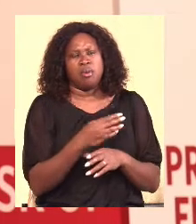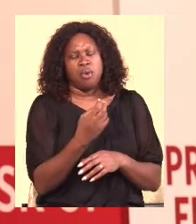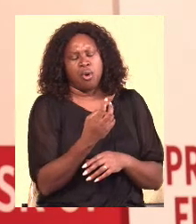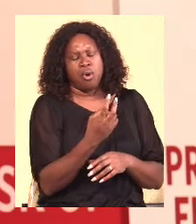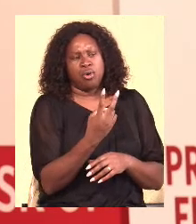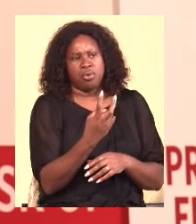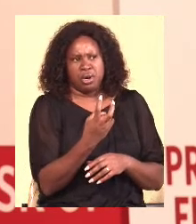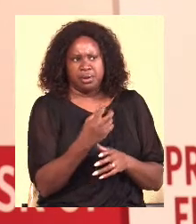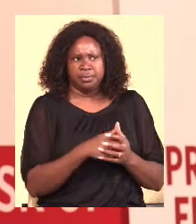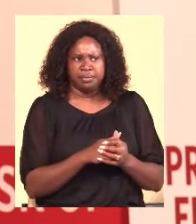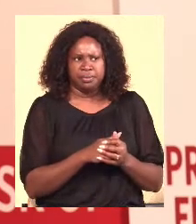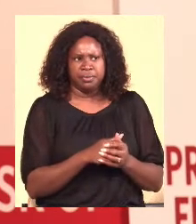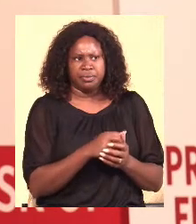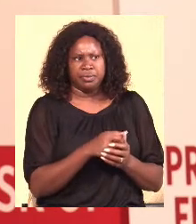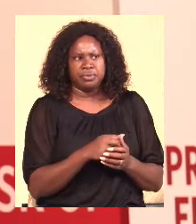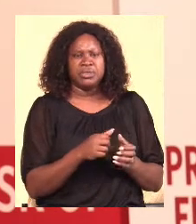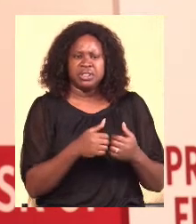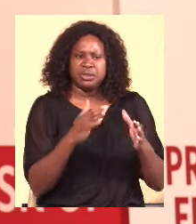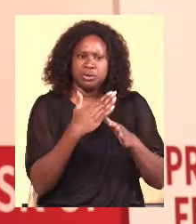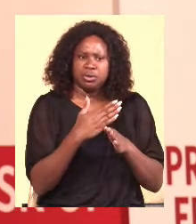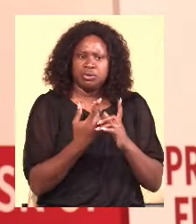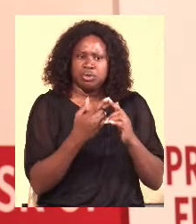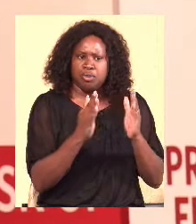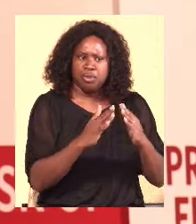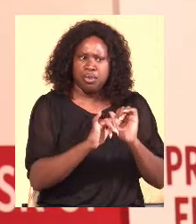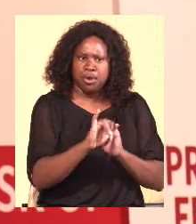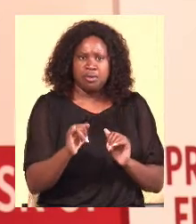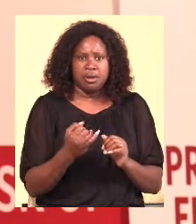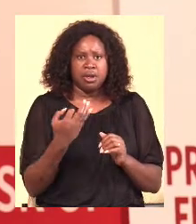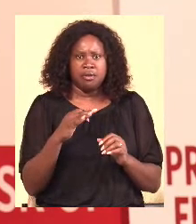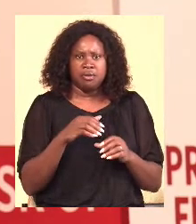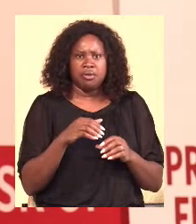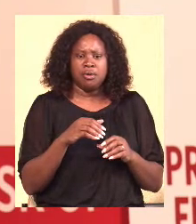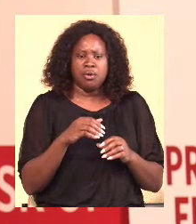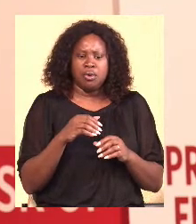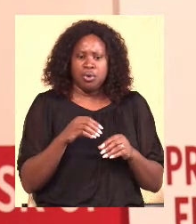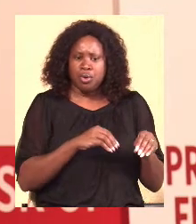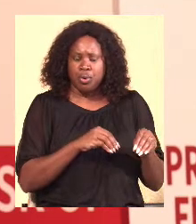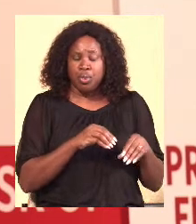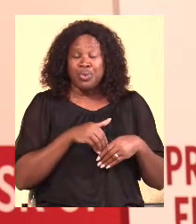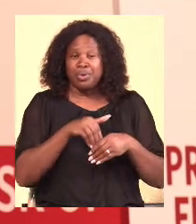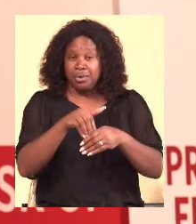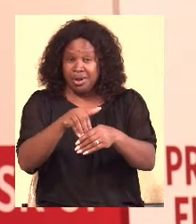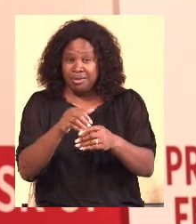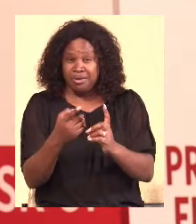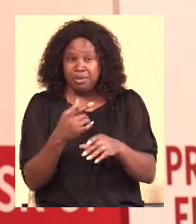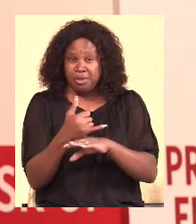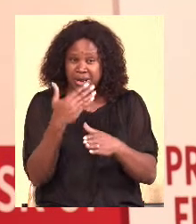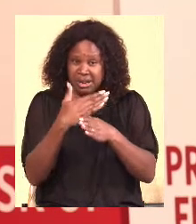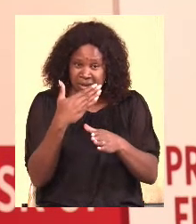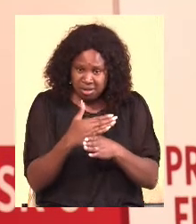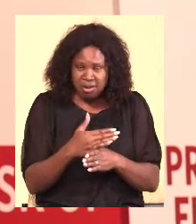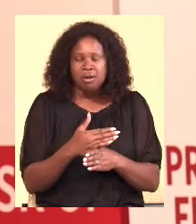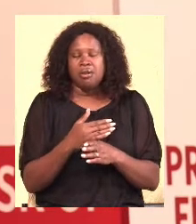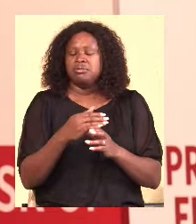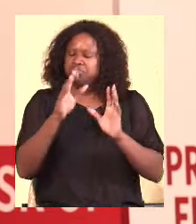working from their homes. Meaning, if you had traveled out from your duty station, you should start working from wherever you